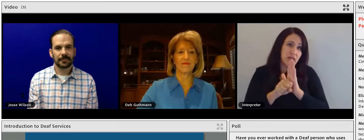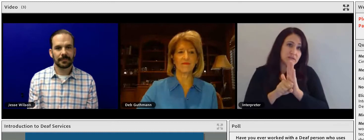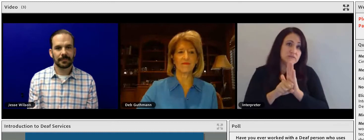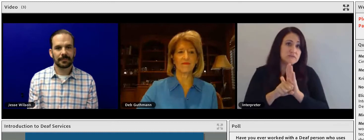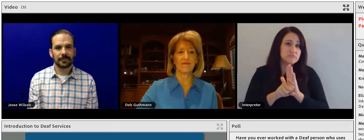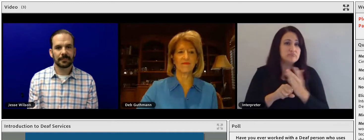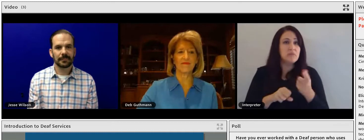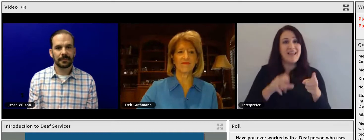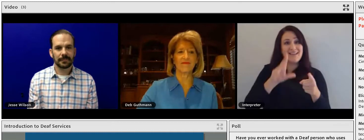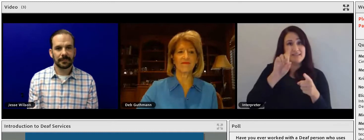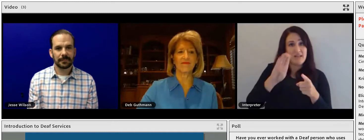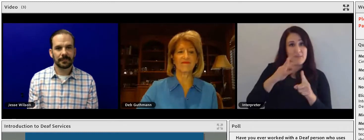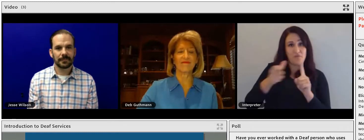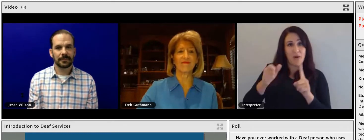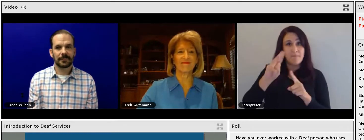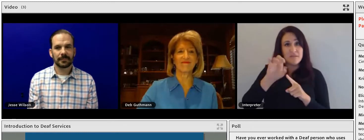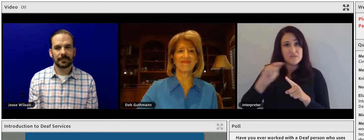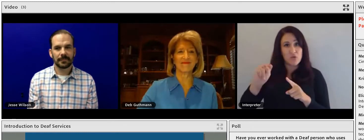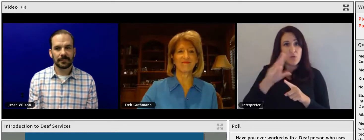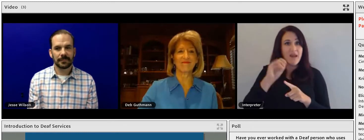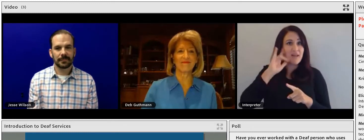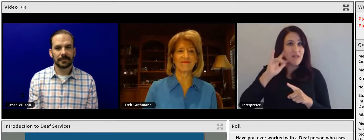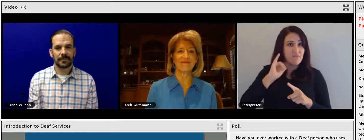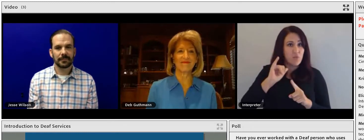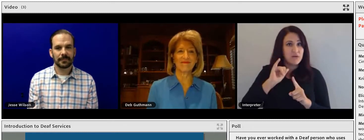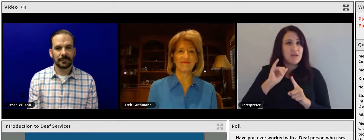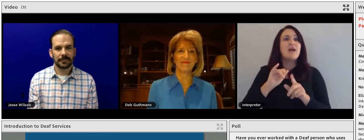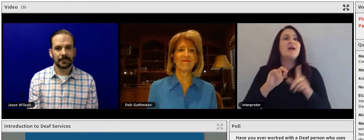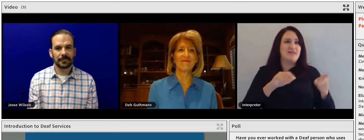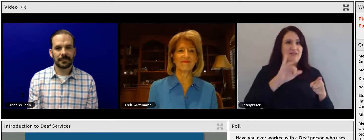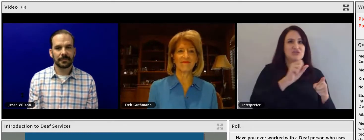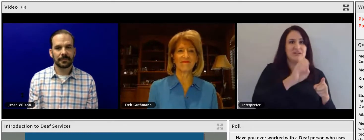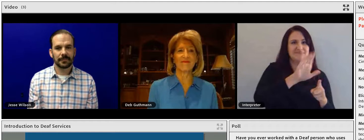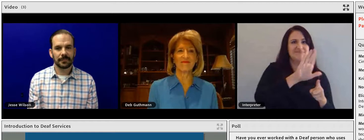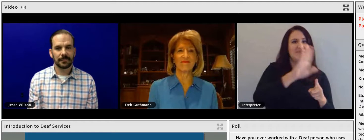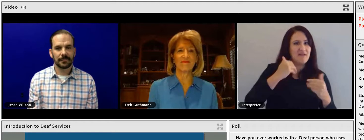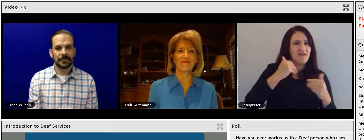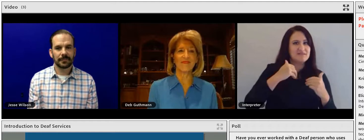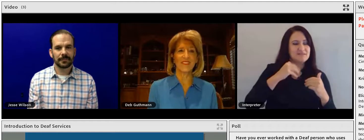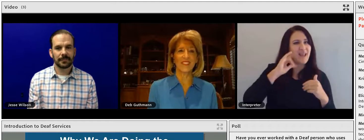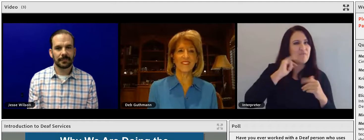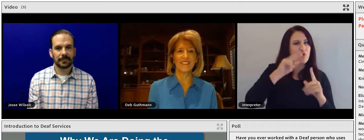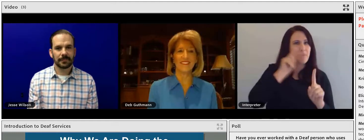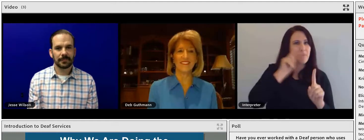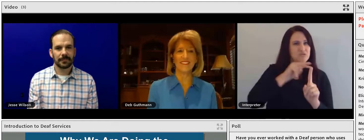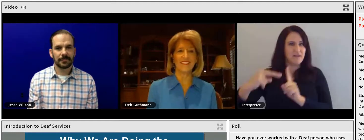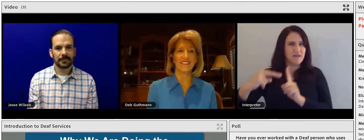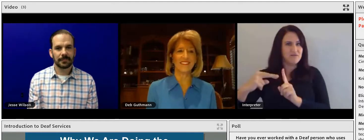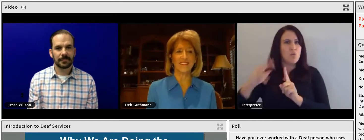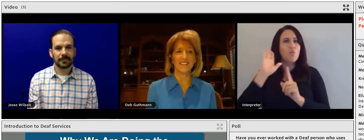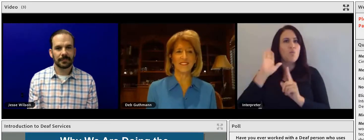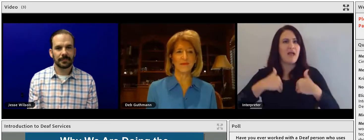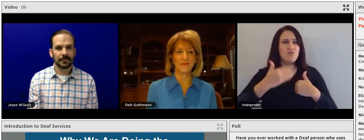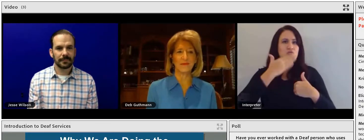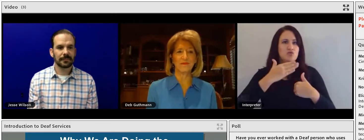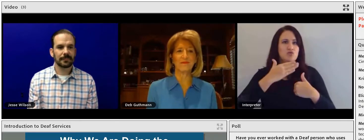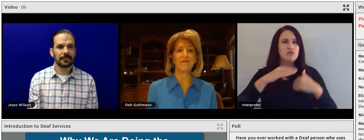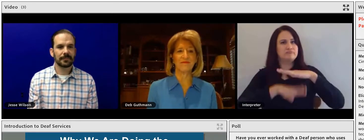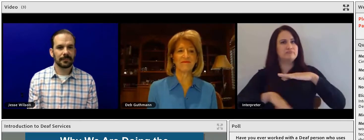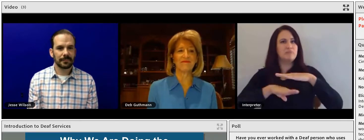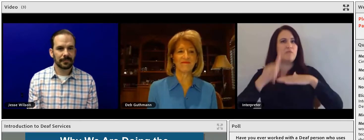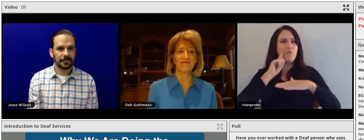from Minnesota and California perspectives, and Jesse is from a California perspective, so we'll get a good base of knowledge from